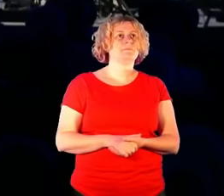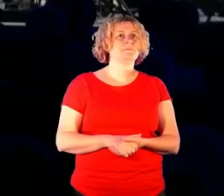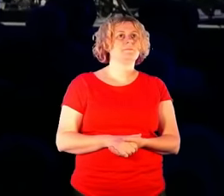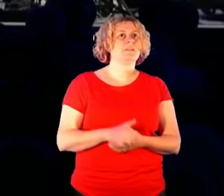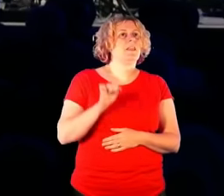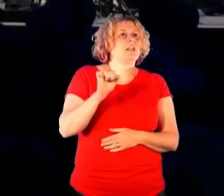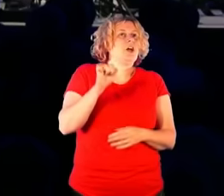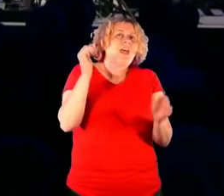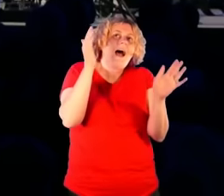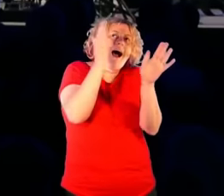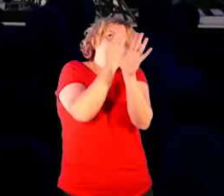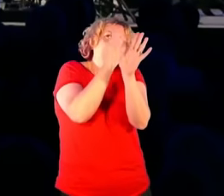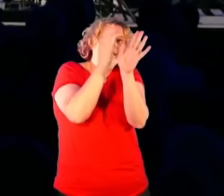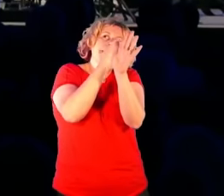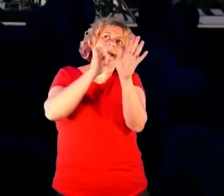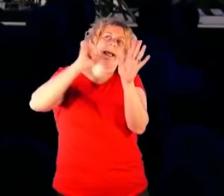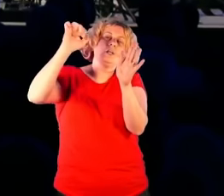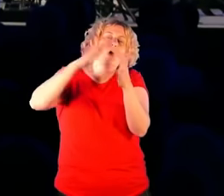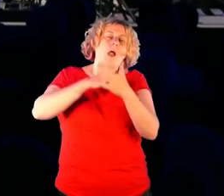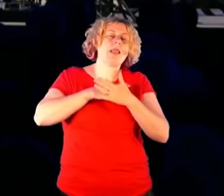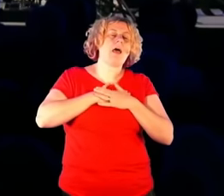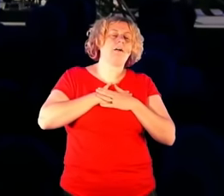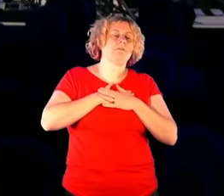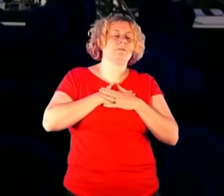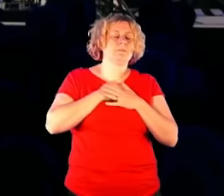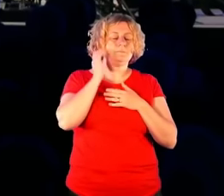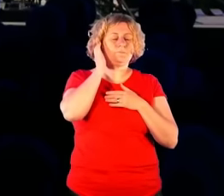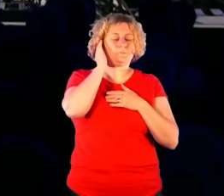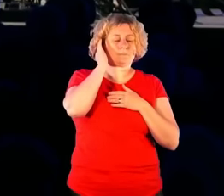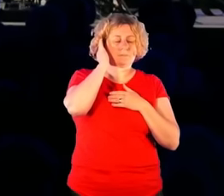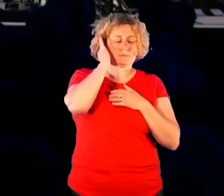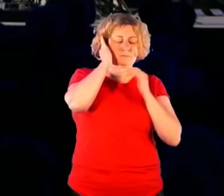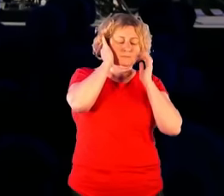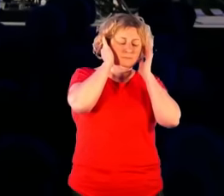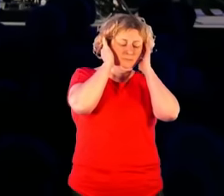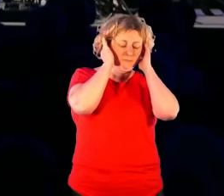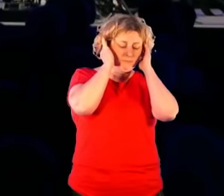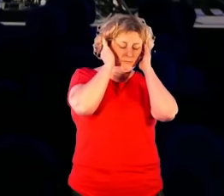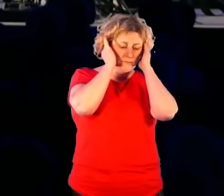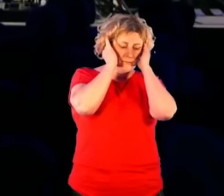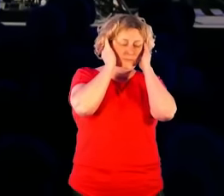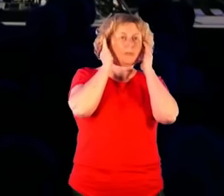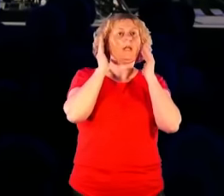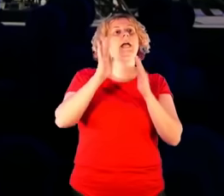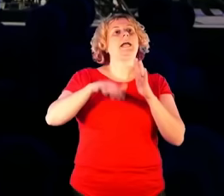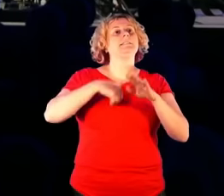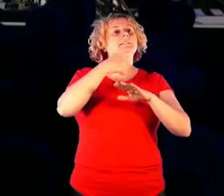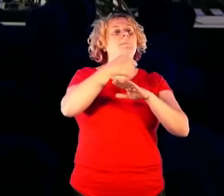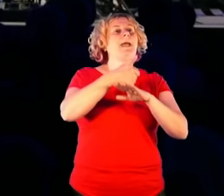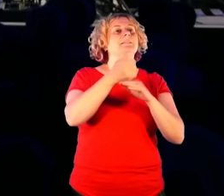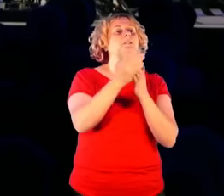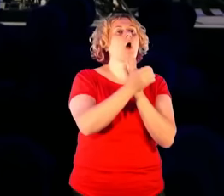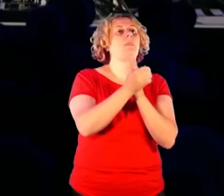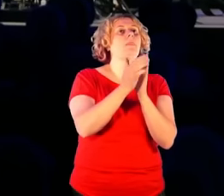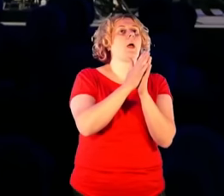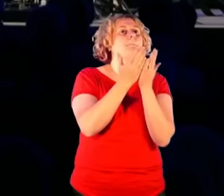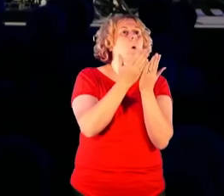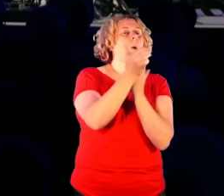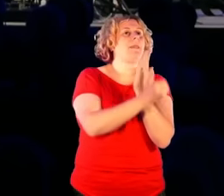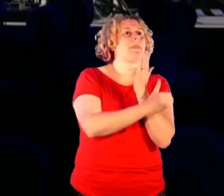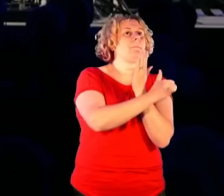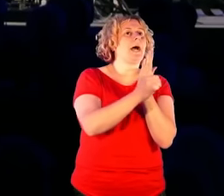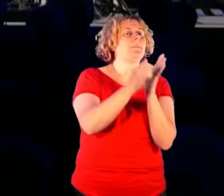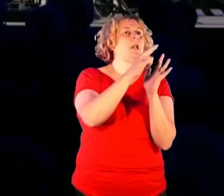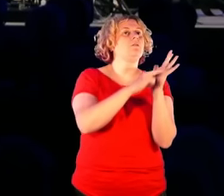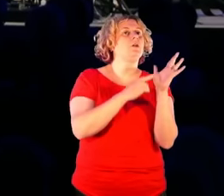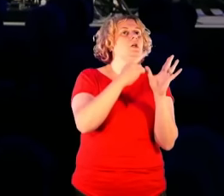in Your Love. And this song was written based on the book of Jude. And it has in the chorus, or the kind of second half,